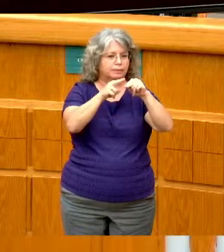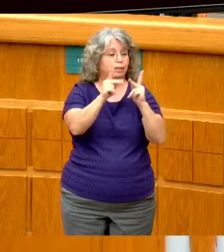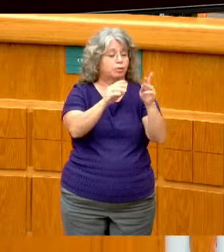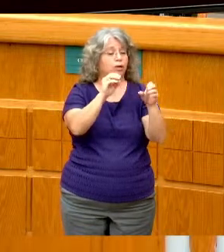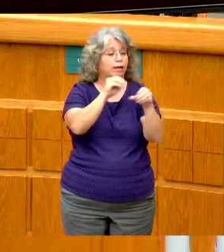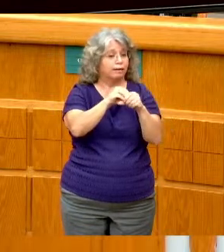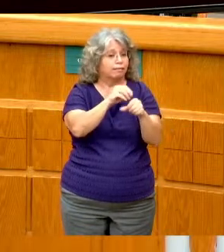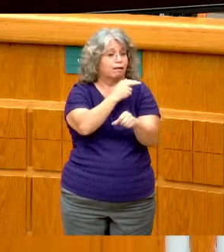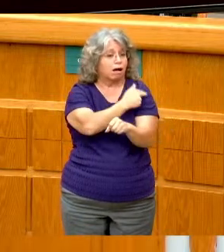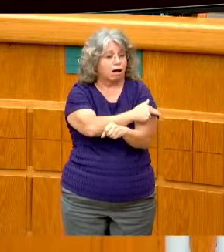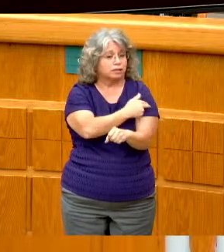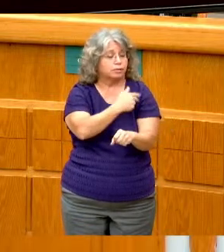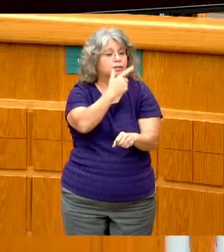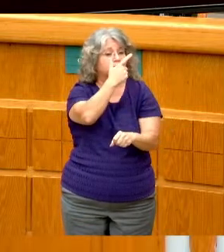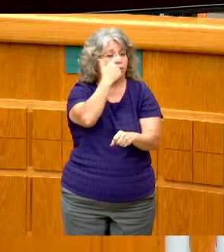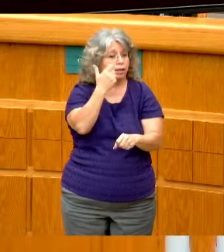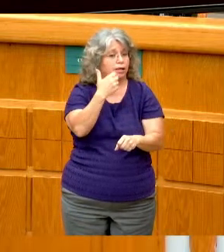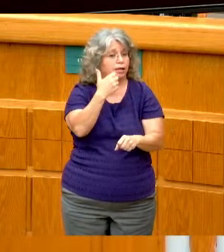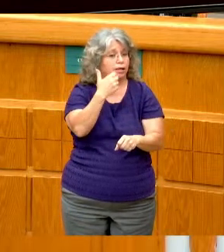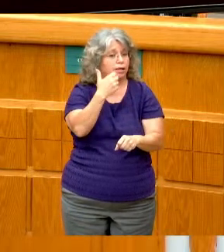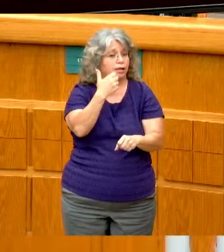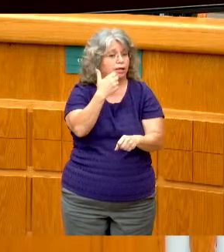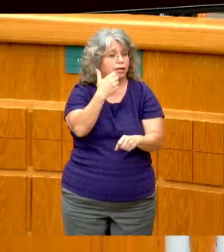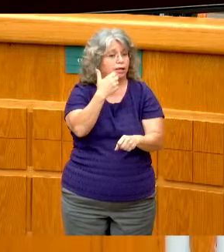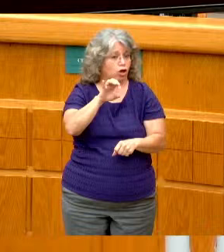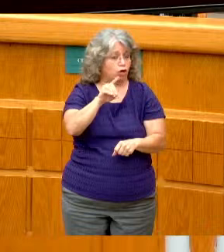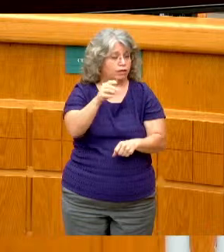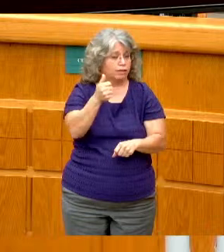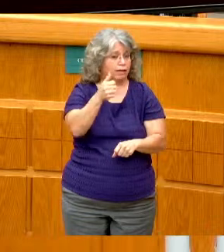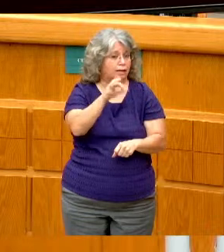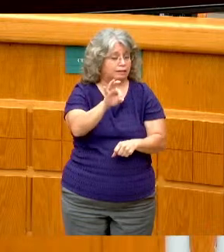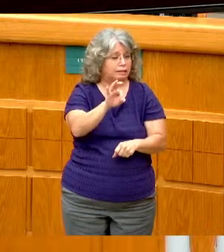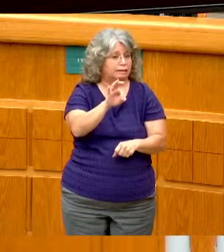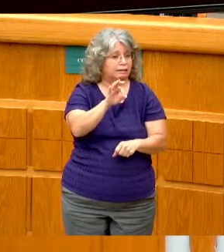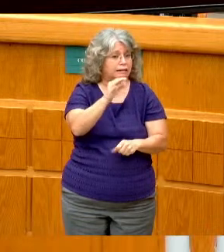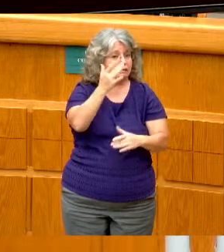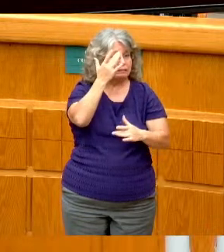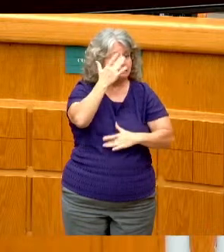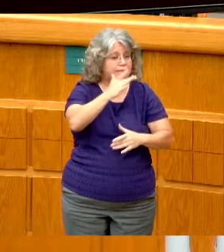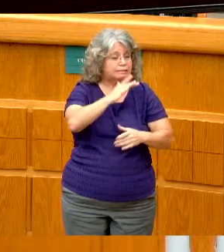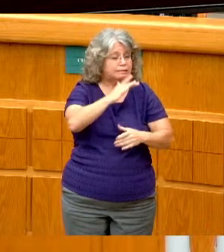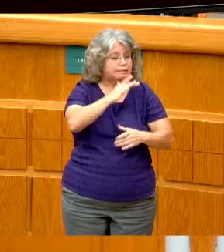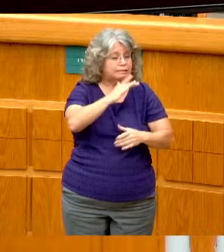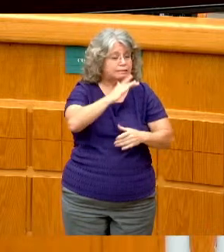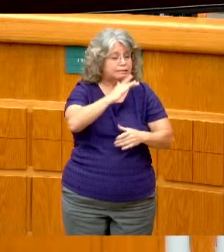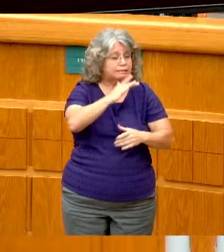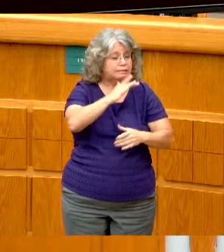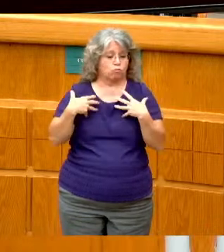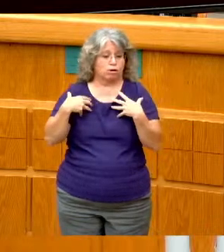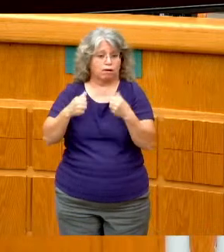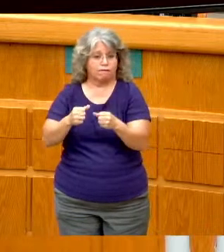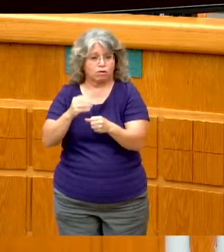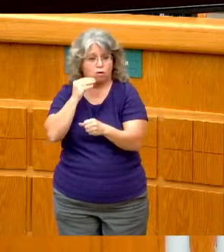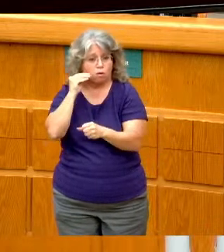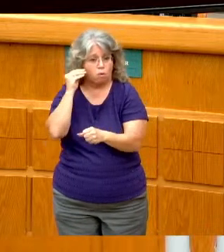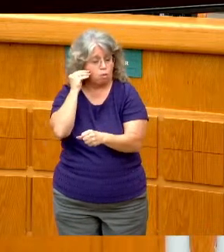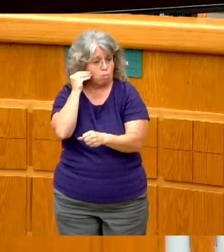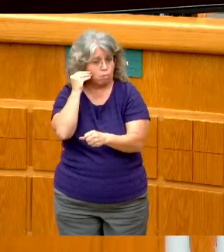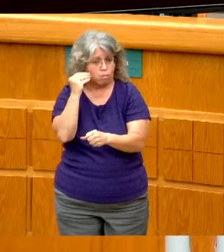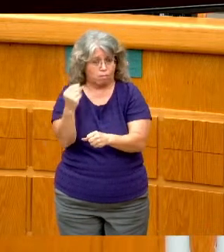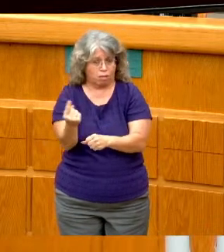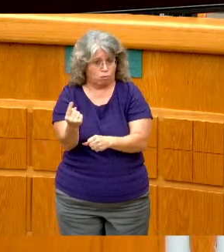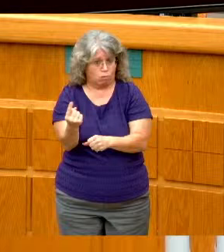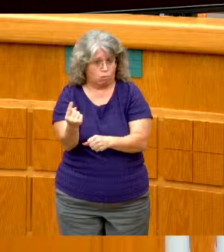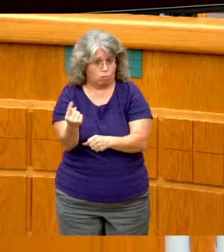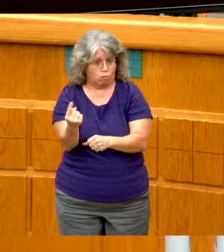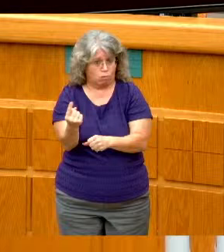because they have COVID-19 and they need to be hospitalized because they can't recover at home on their own. So again, those numbers